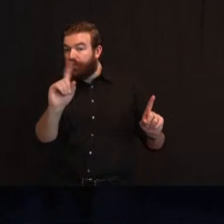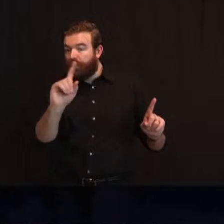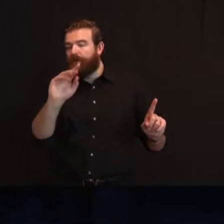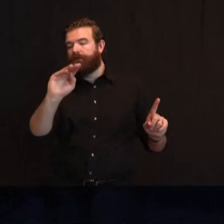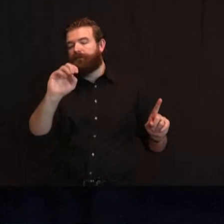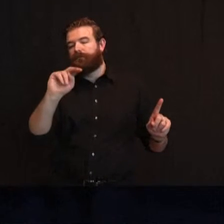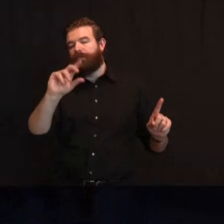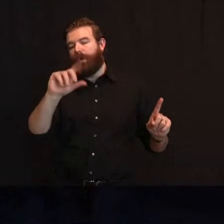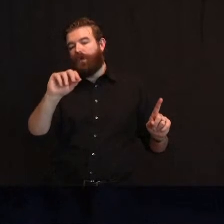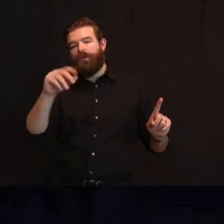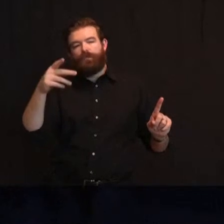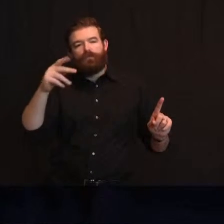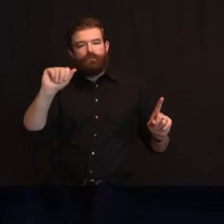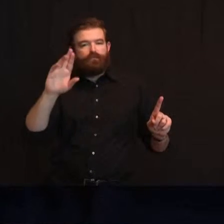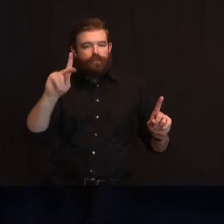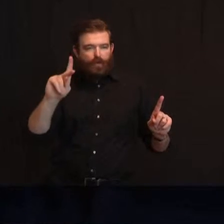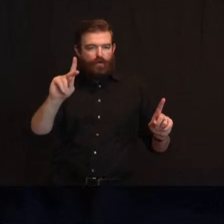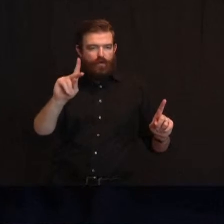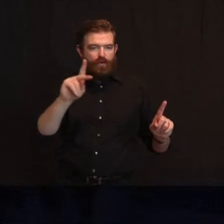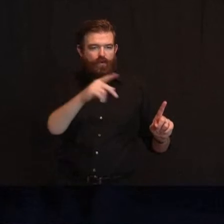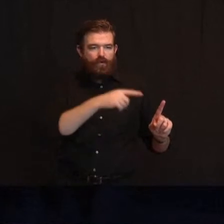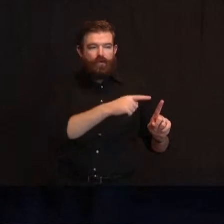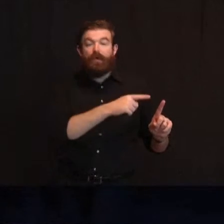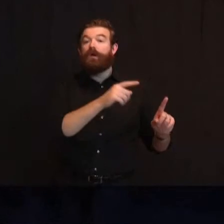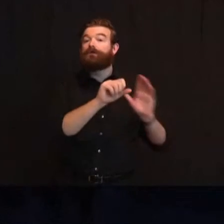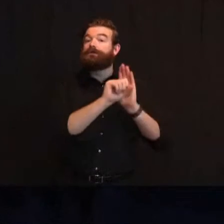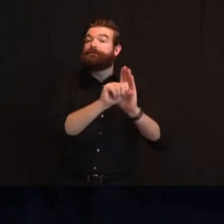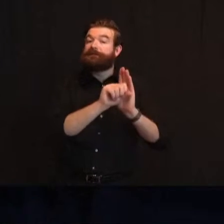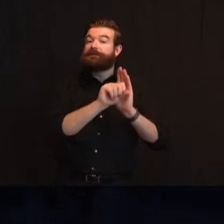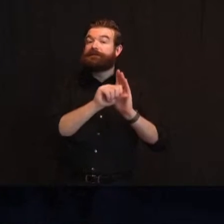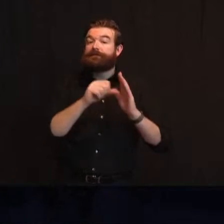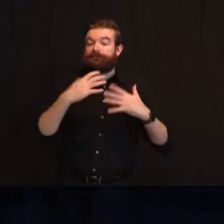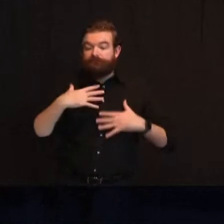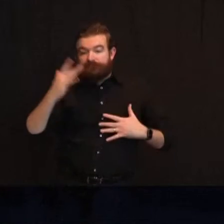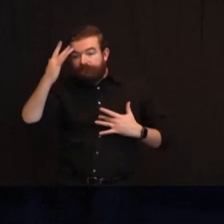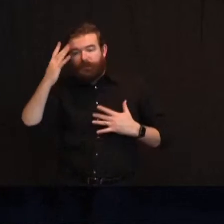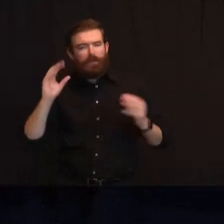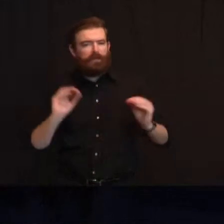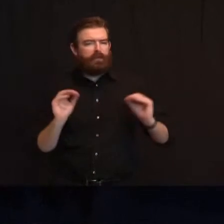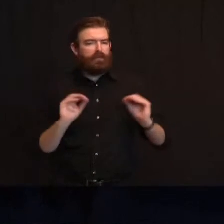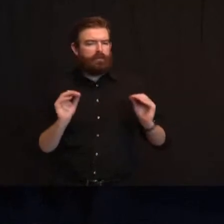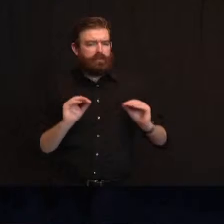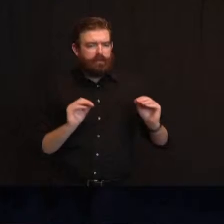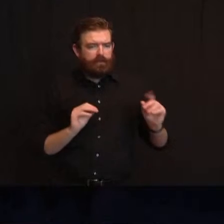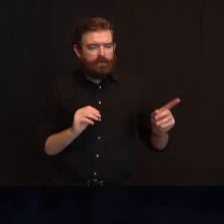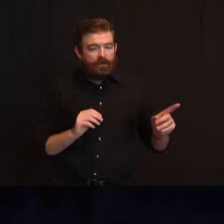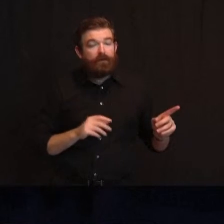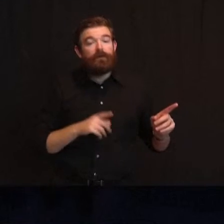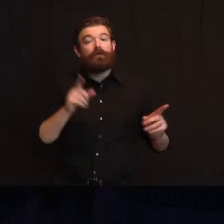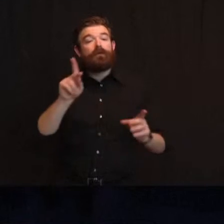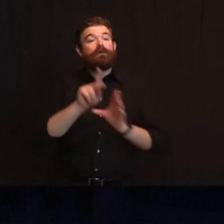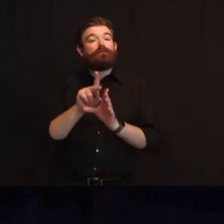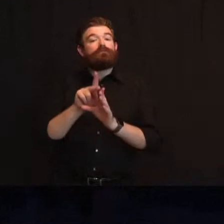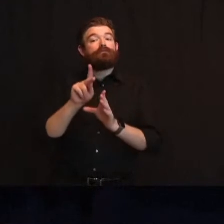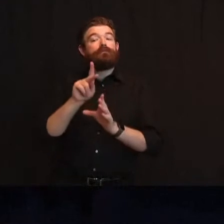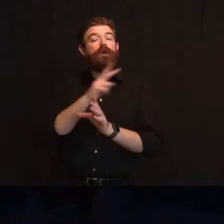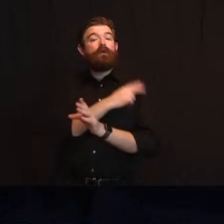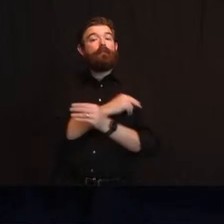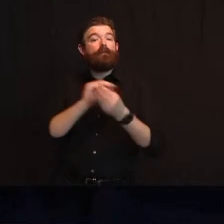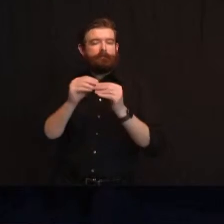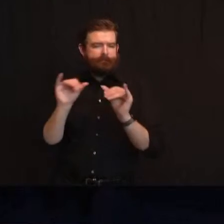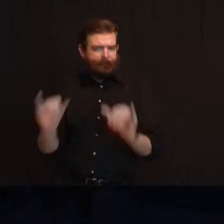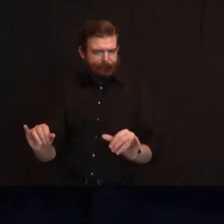is asymptomatic. And at our psychiatric hospital, the numbers remain the same. The percent